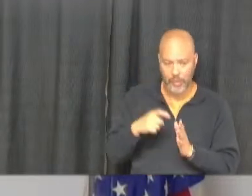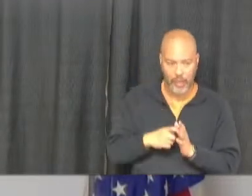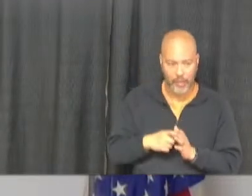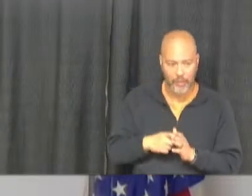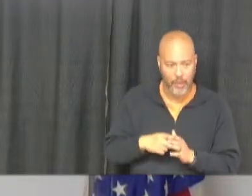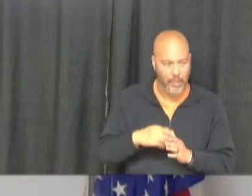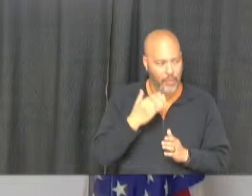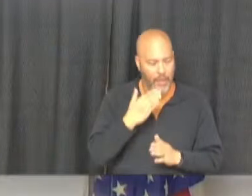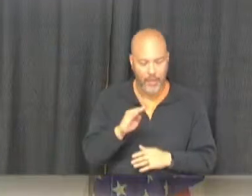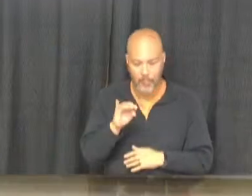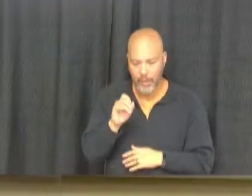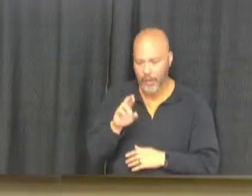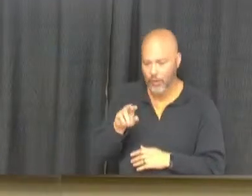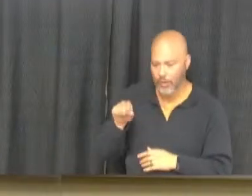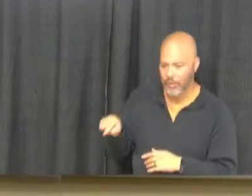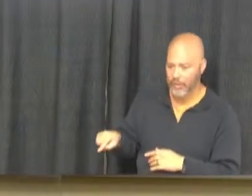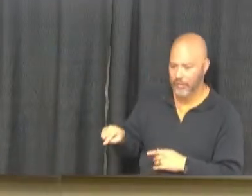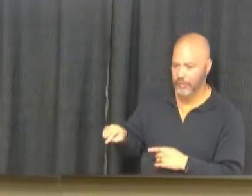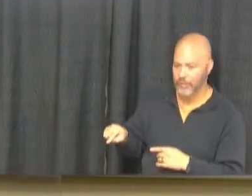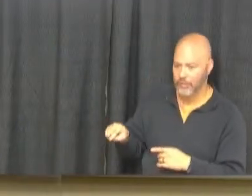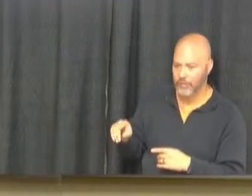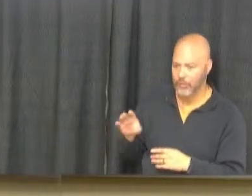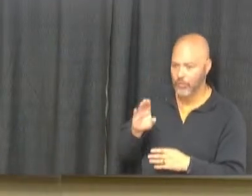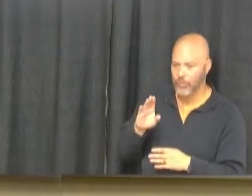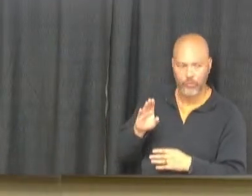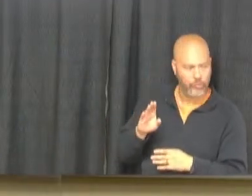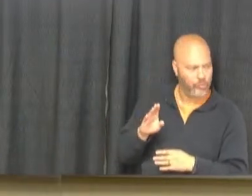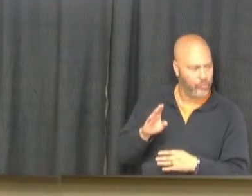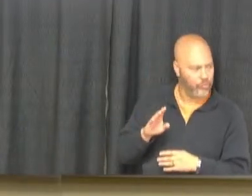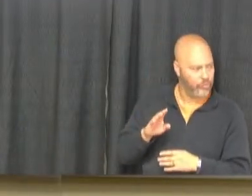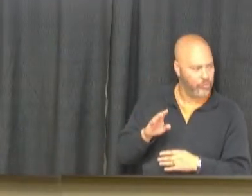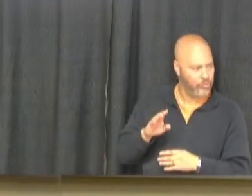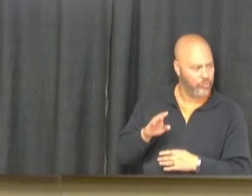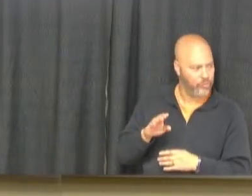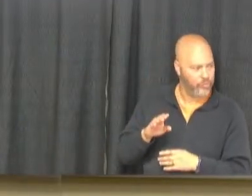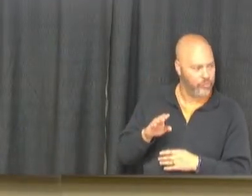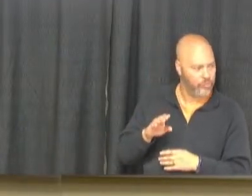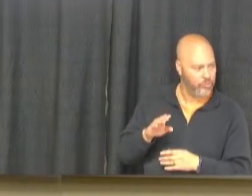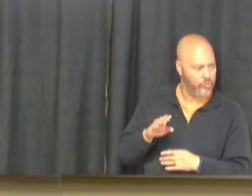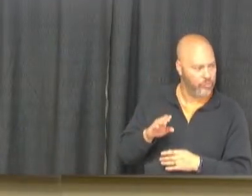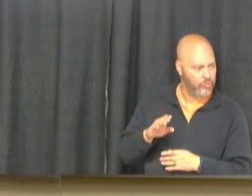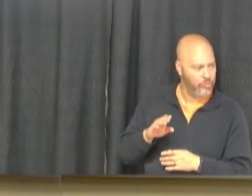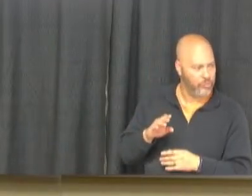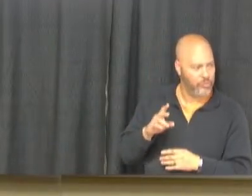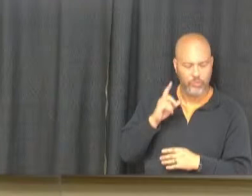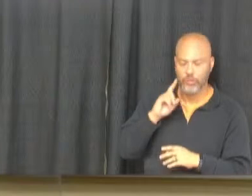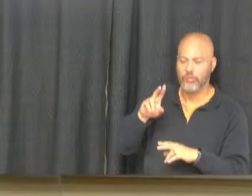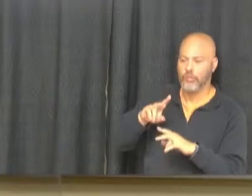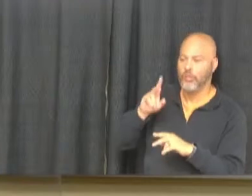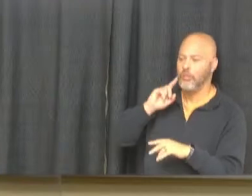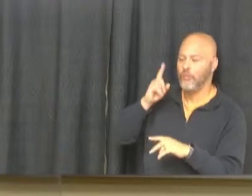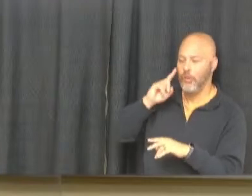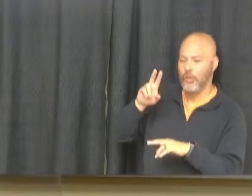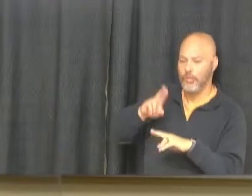you, Mayor. And this is to the, are you the sponsor to? The chair of the Finance Committee.